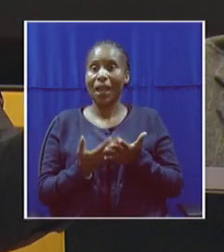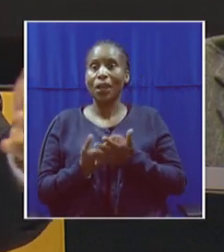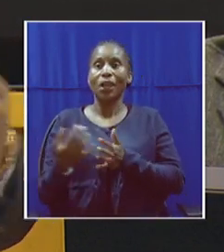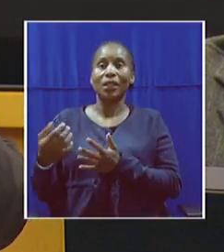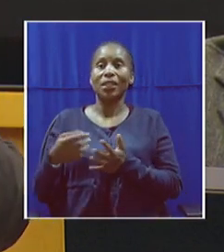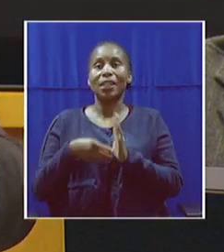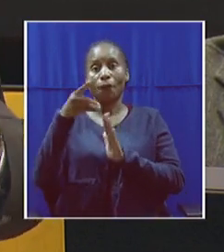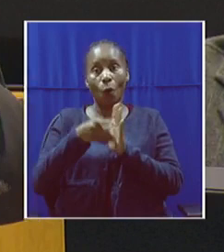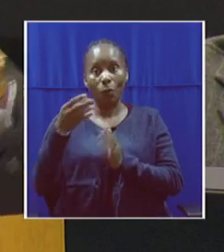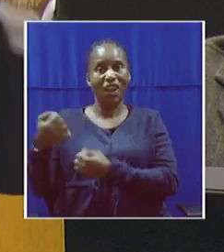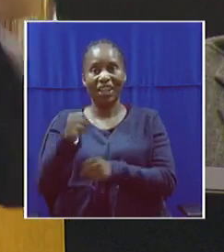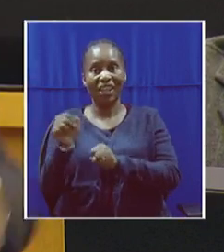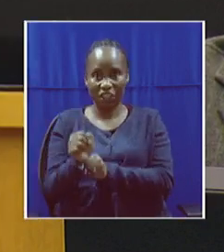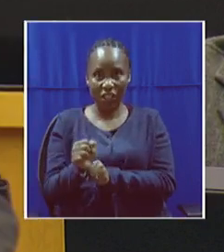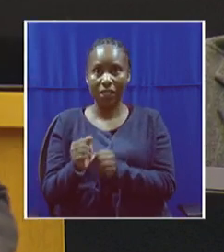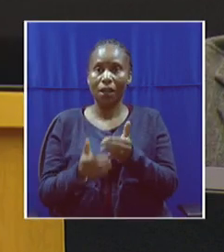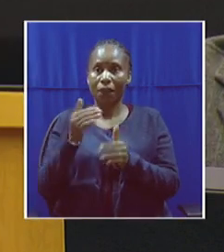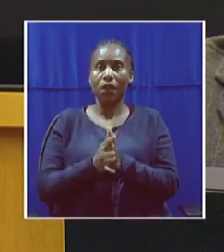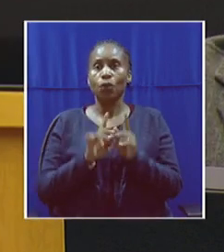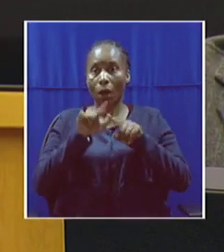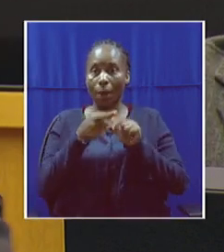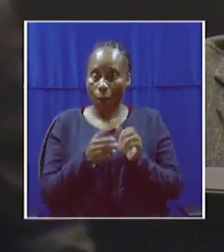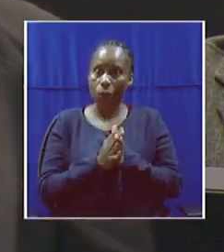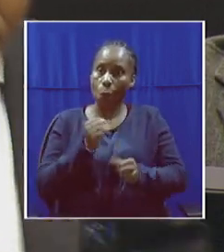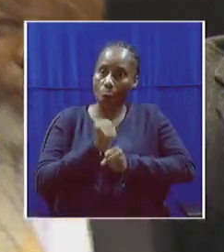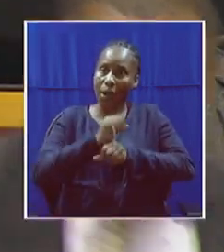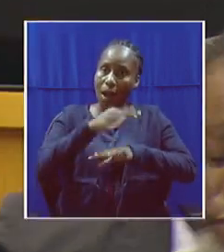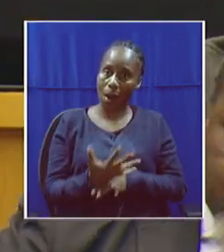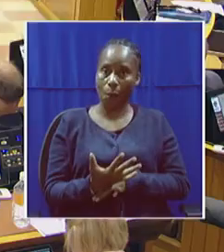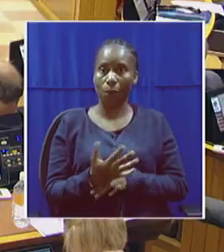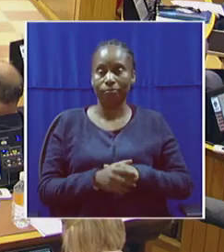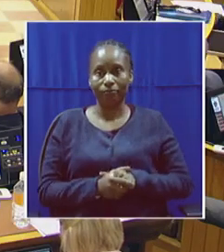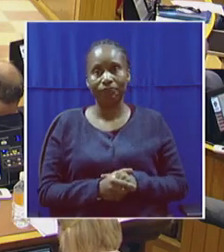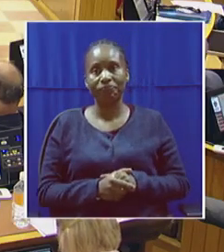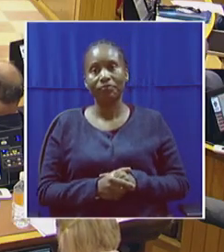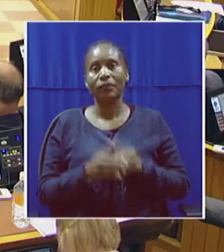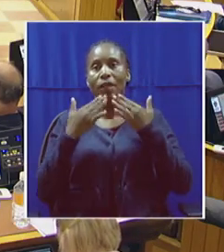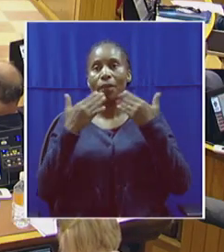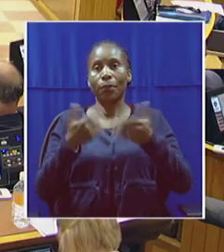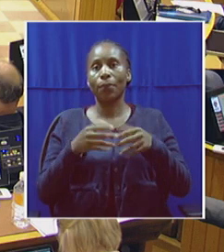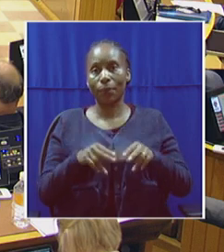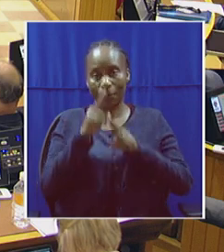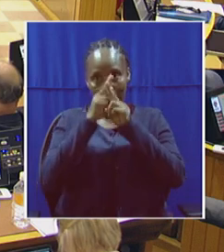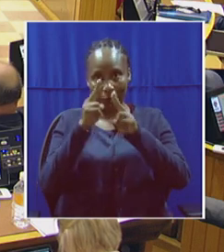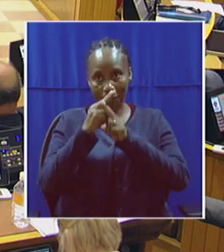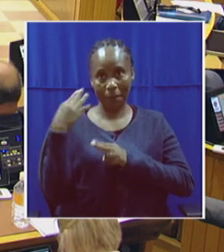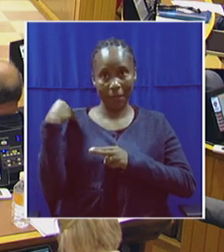talk about rationalizing them we rationalize them thank you honorable minister